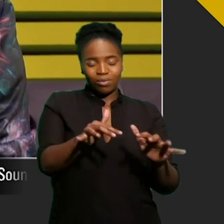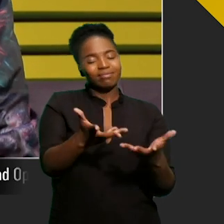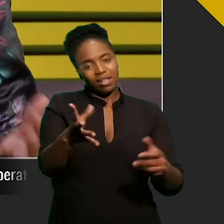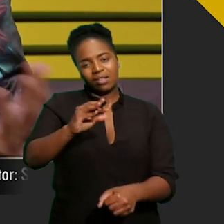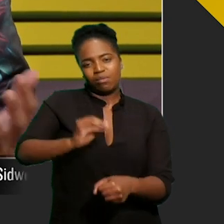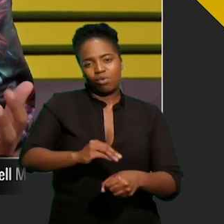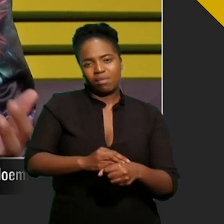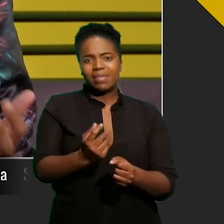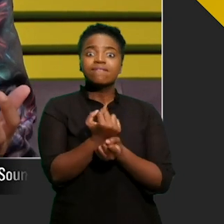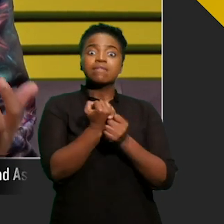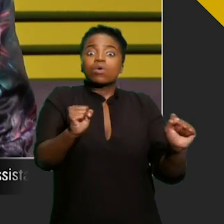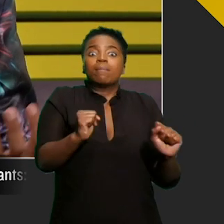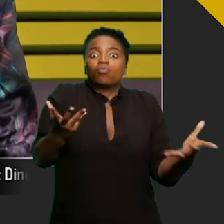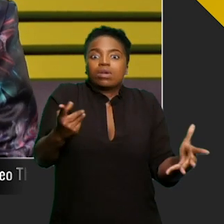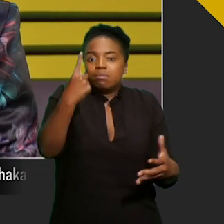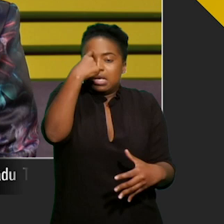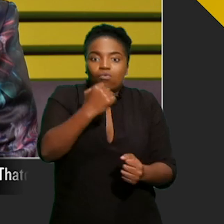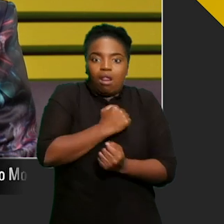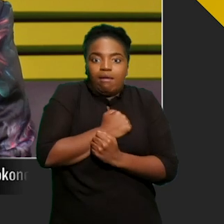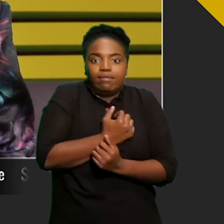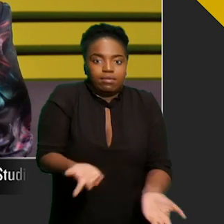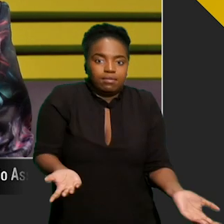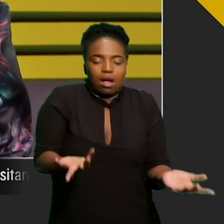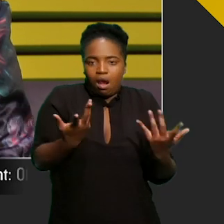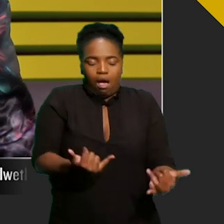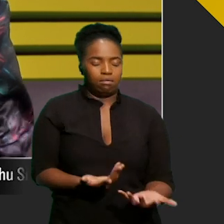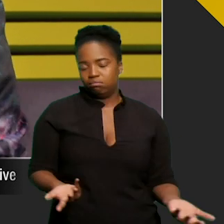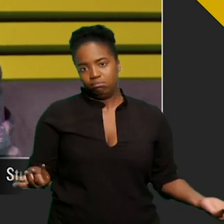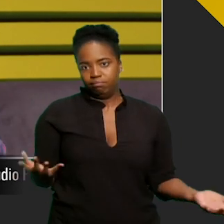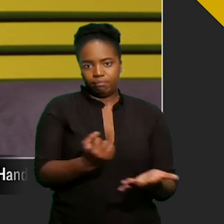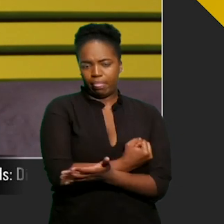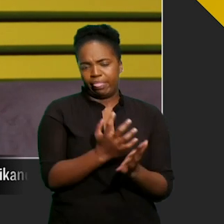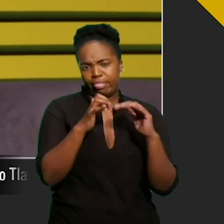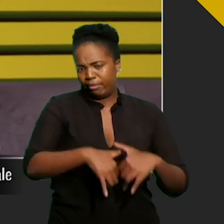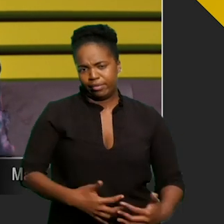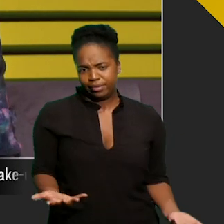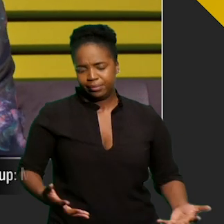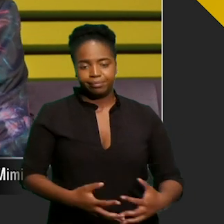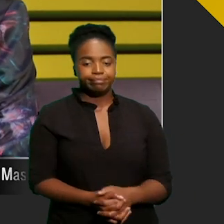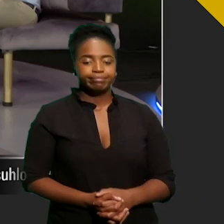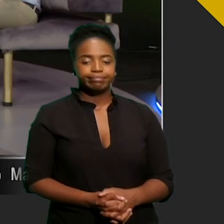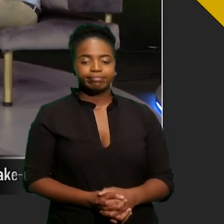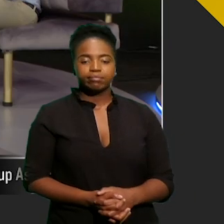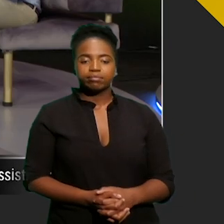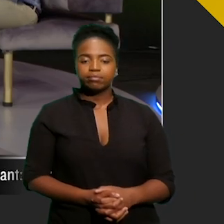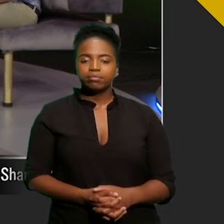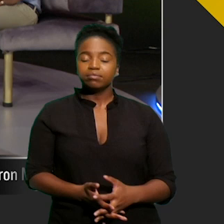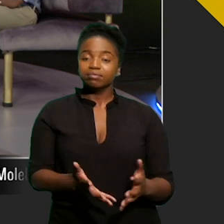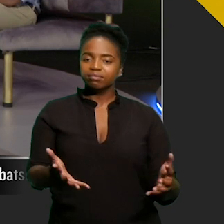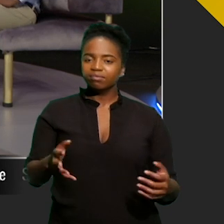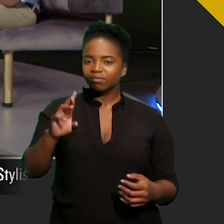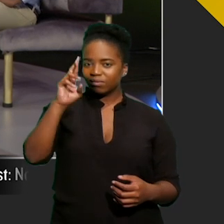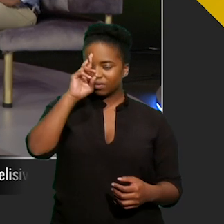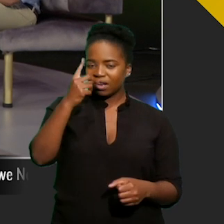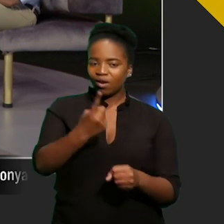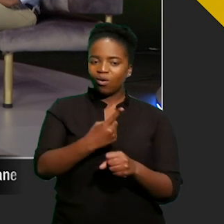when the freedom that we believe in and we love is now getting dissipated in a way. Yeah, sure. And even in Kubuzinda, there